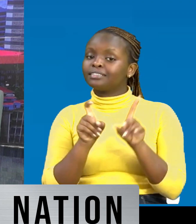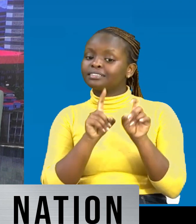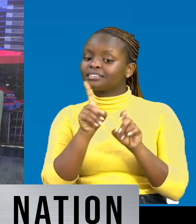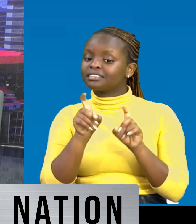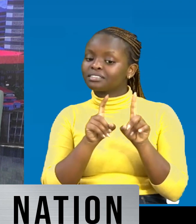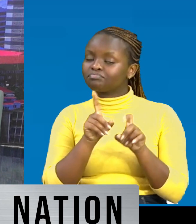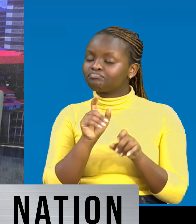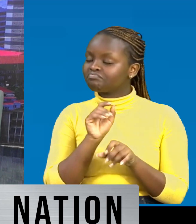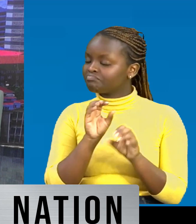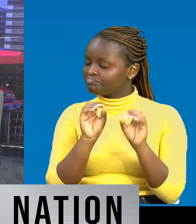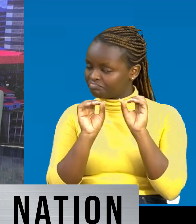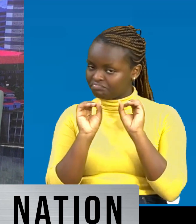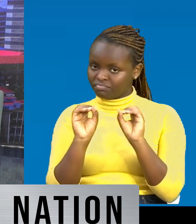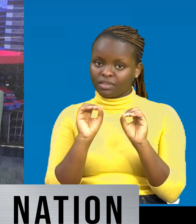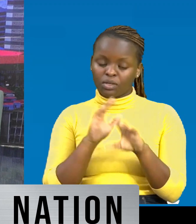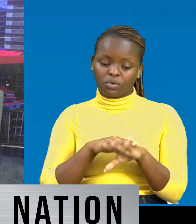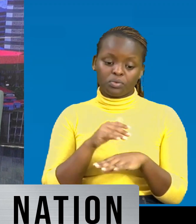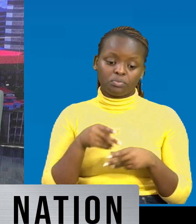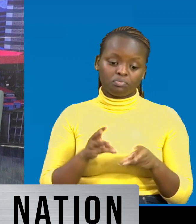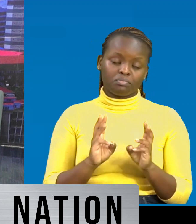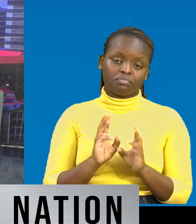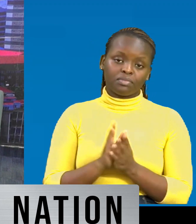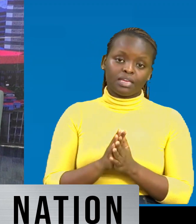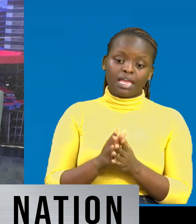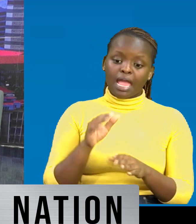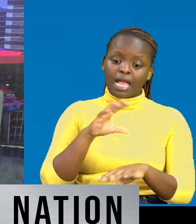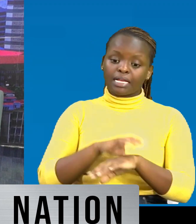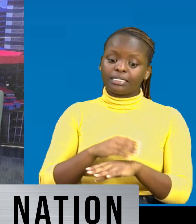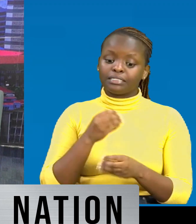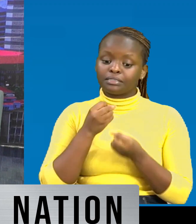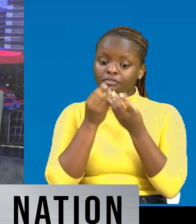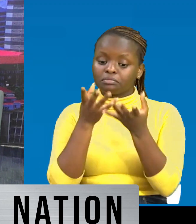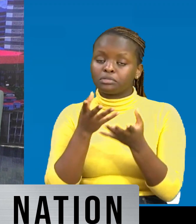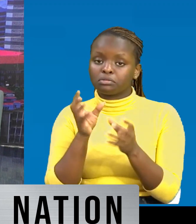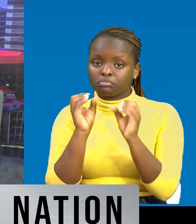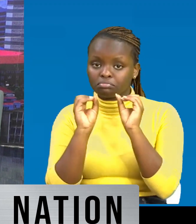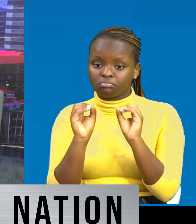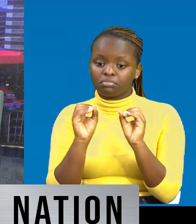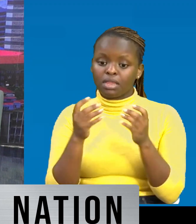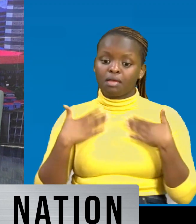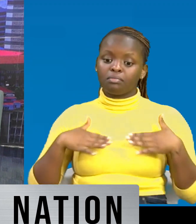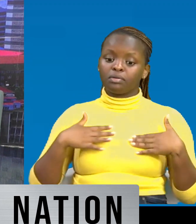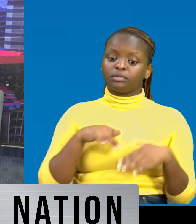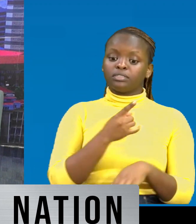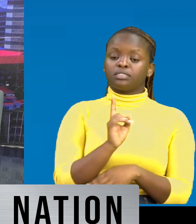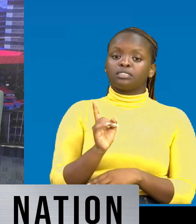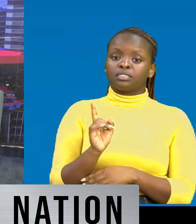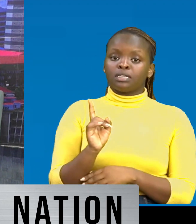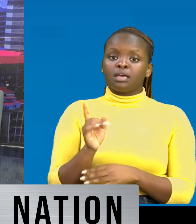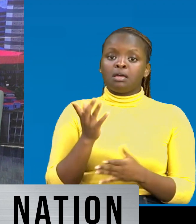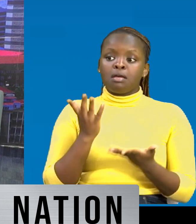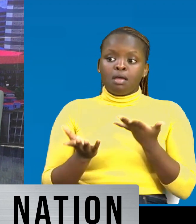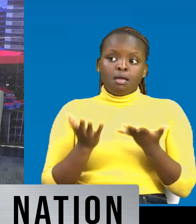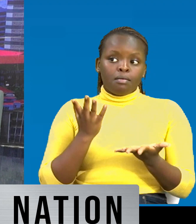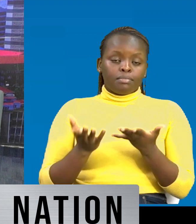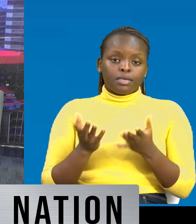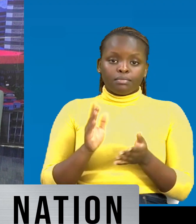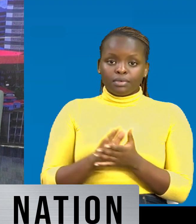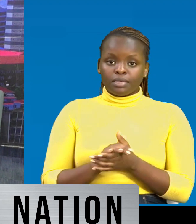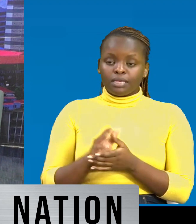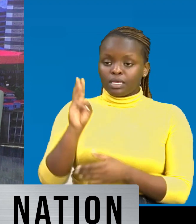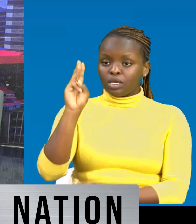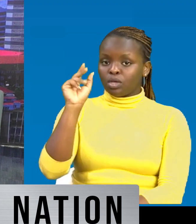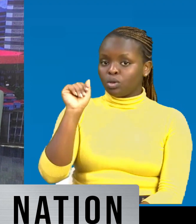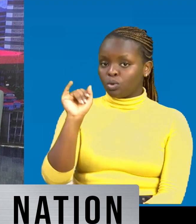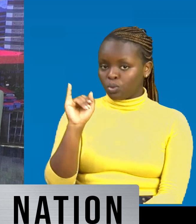you in a good way, so you might not even get information. These people could probably be witnesses for the state, and the EACC could